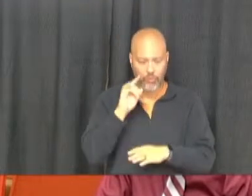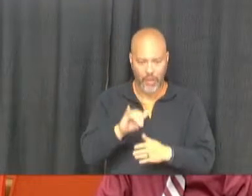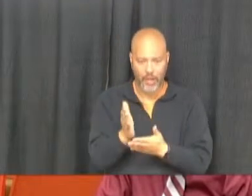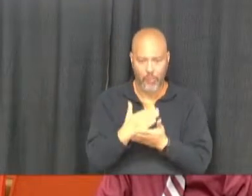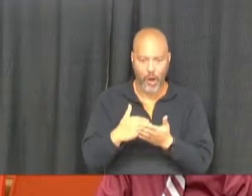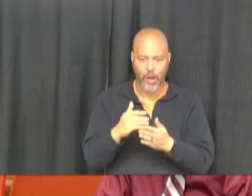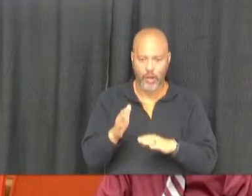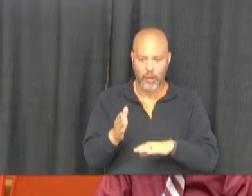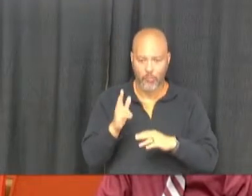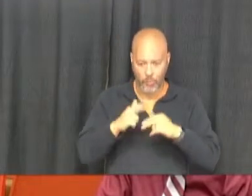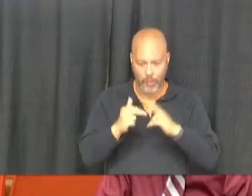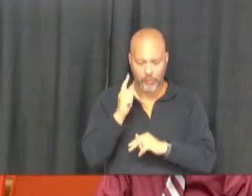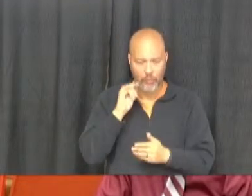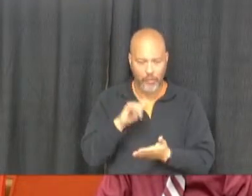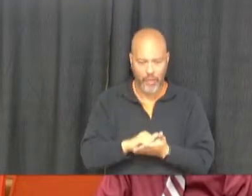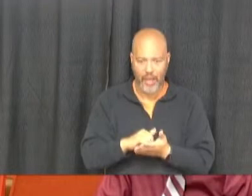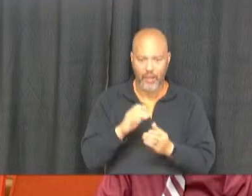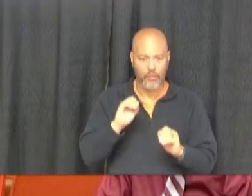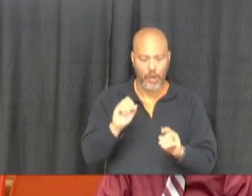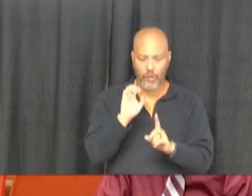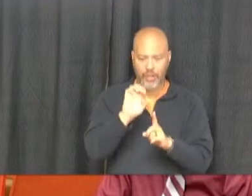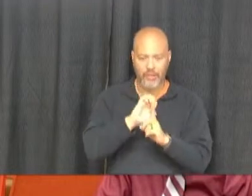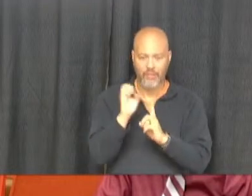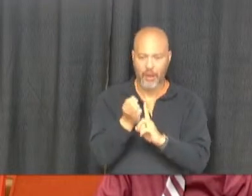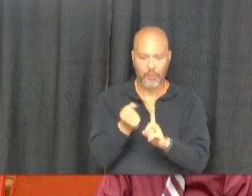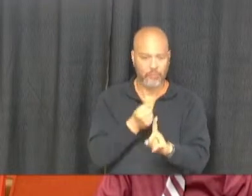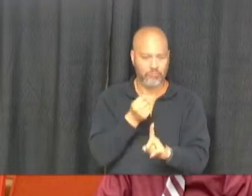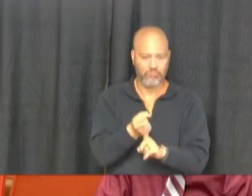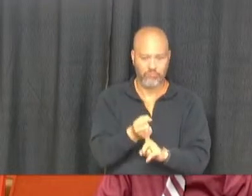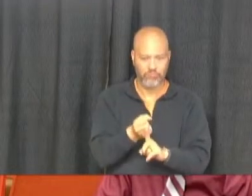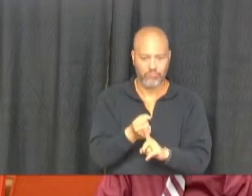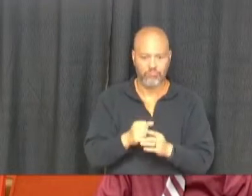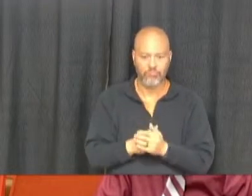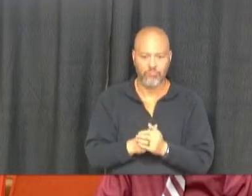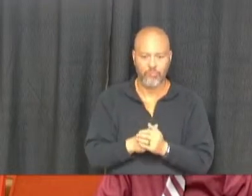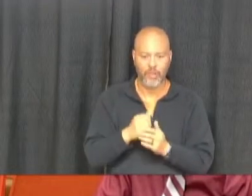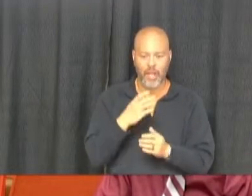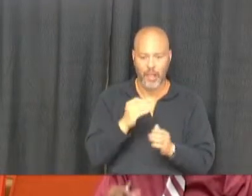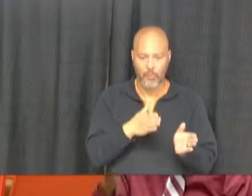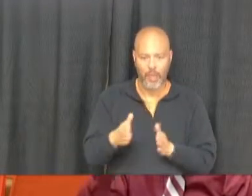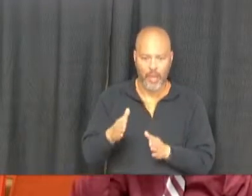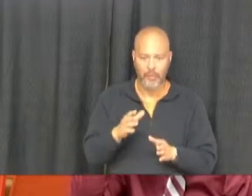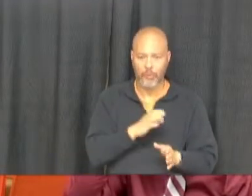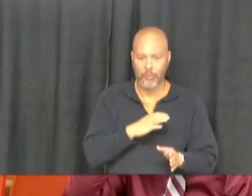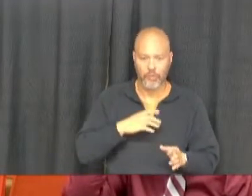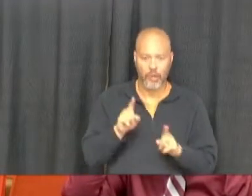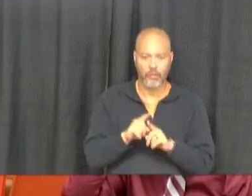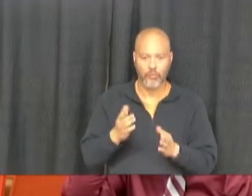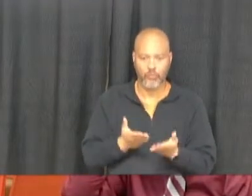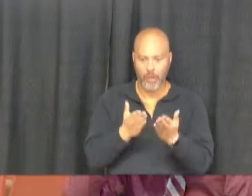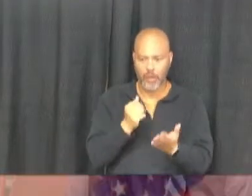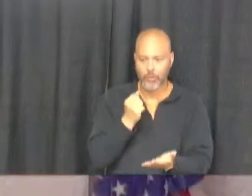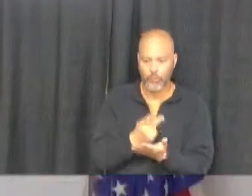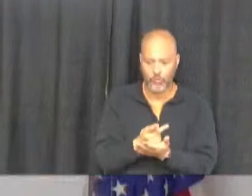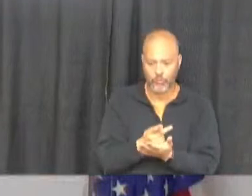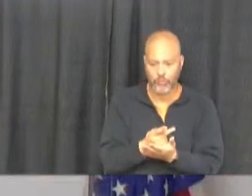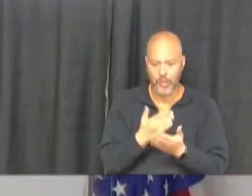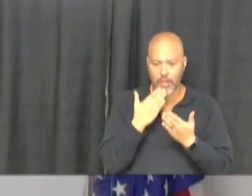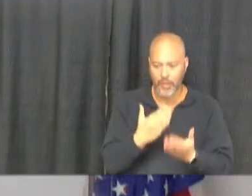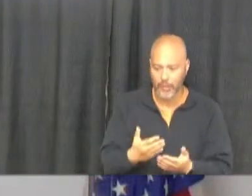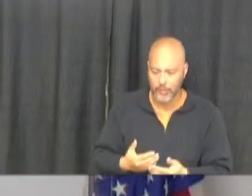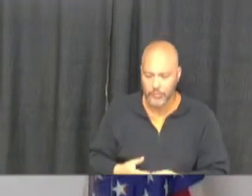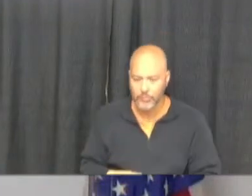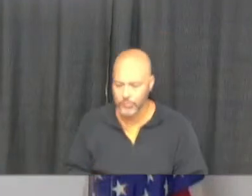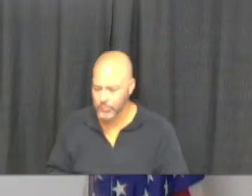part of the development process. No adverse environmental issues were identified, and the Planning Commission also recommended approval. Thank you, Mr.